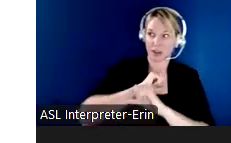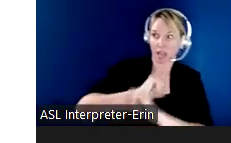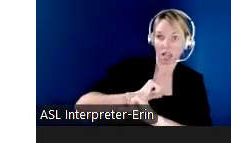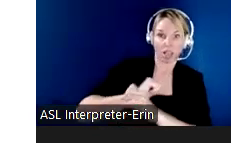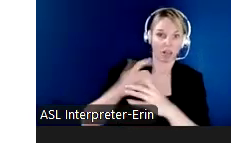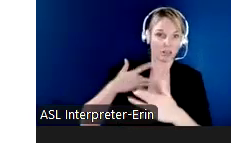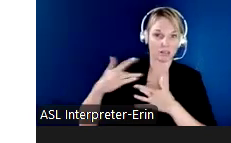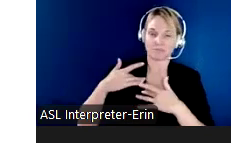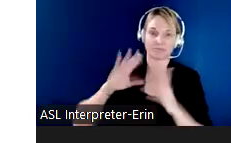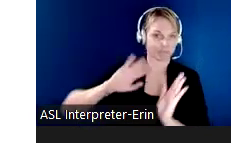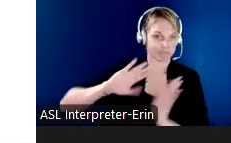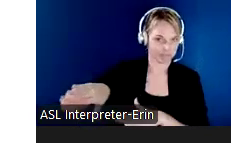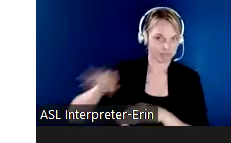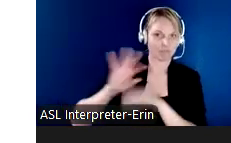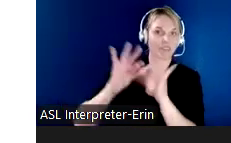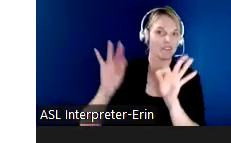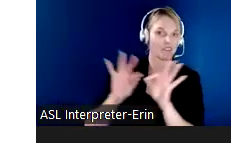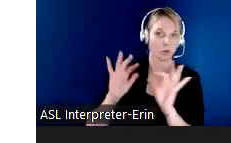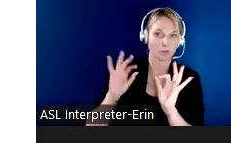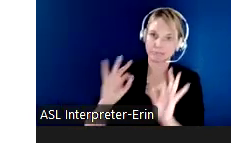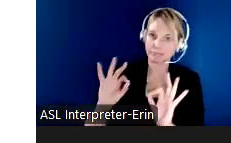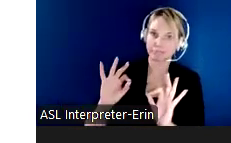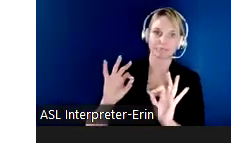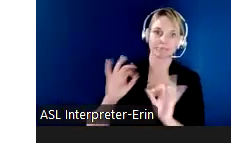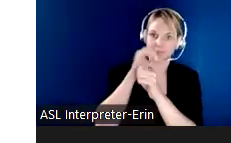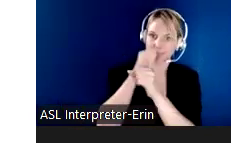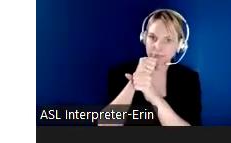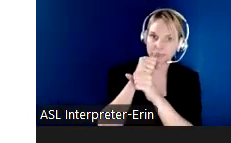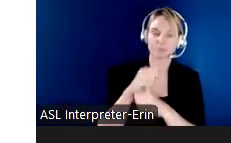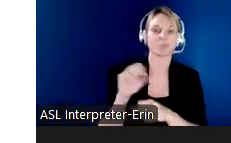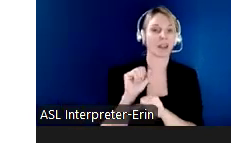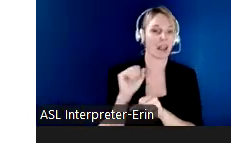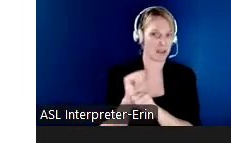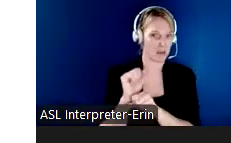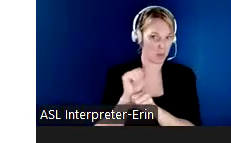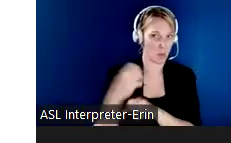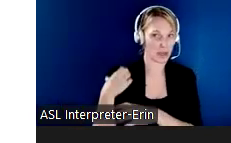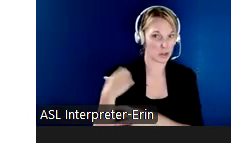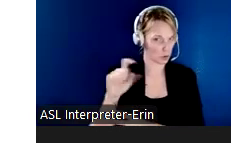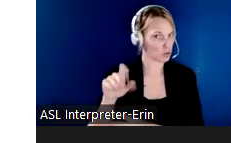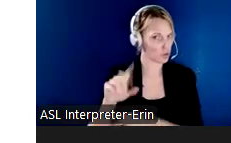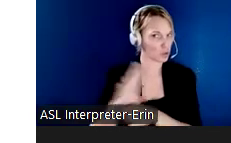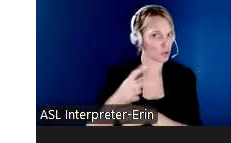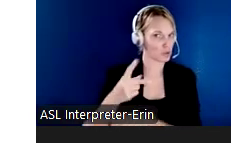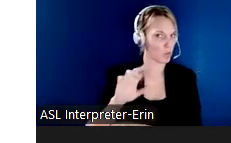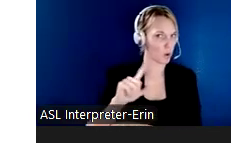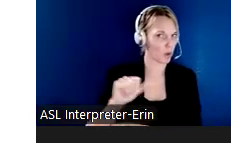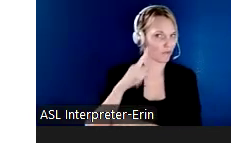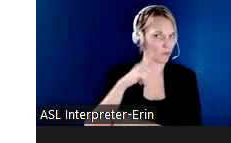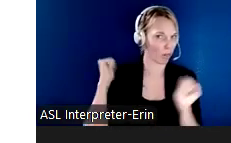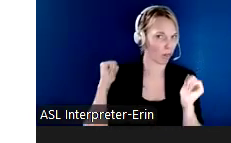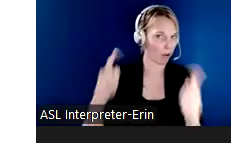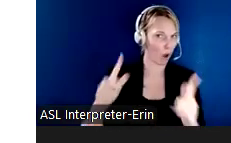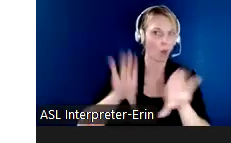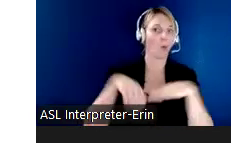forms. We Employers should be using the portal for all form submission, both during the annual open enrollment